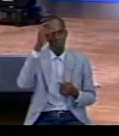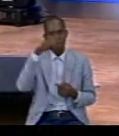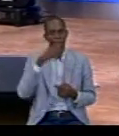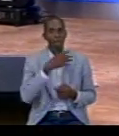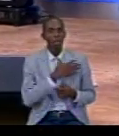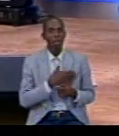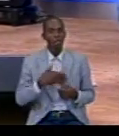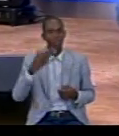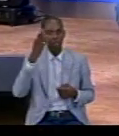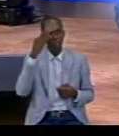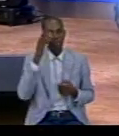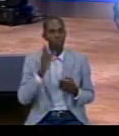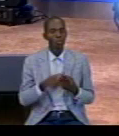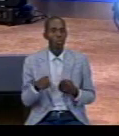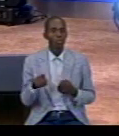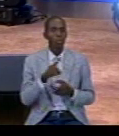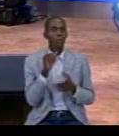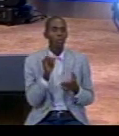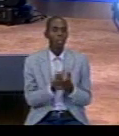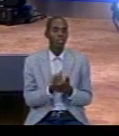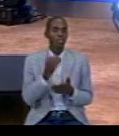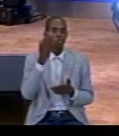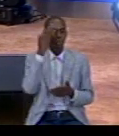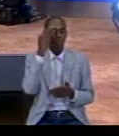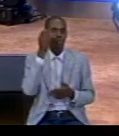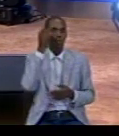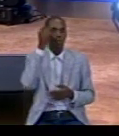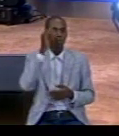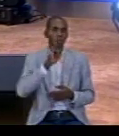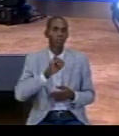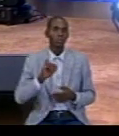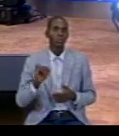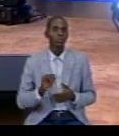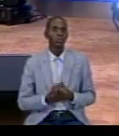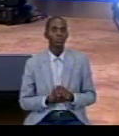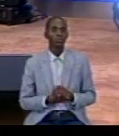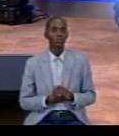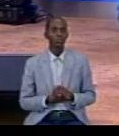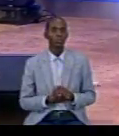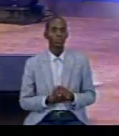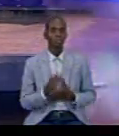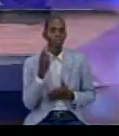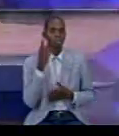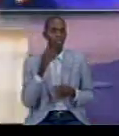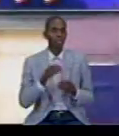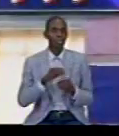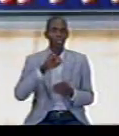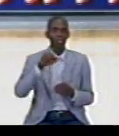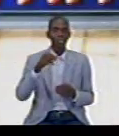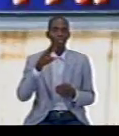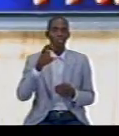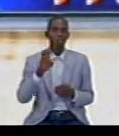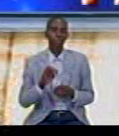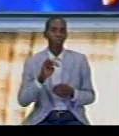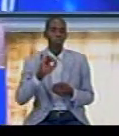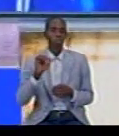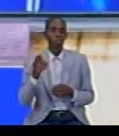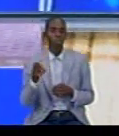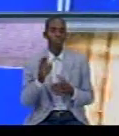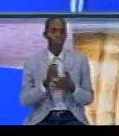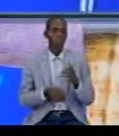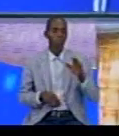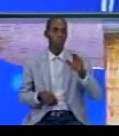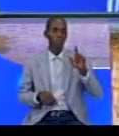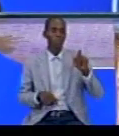and knowledge to them that know understanding. Look at Jeremiah. We're looking at Jeremiah